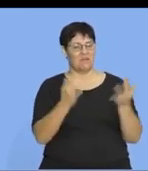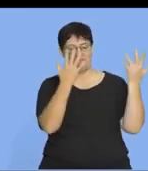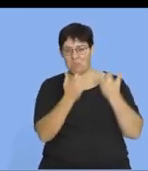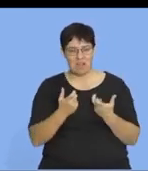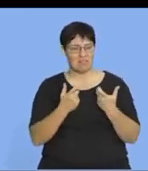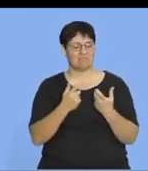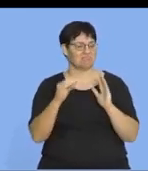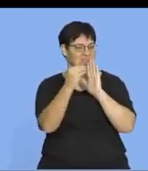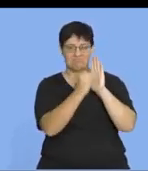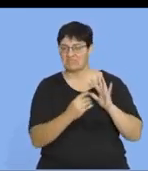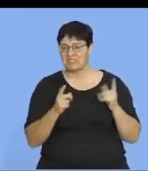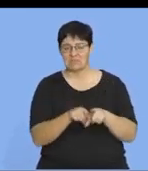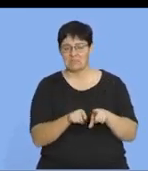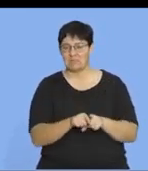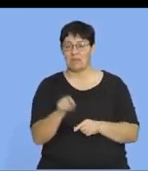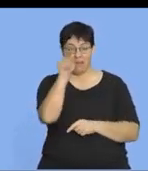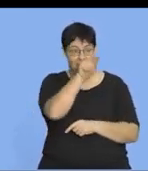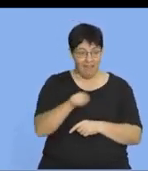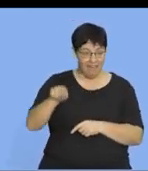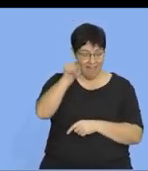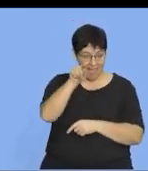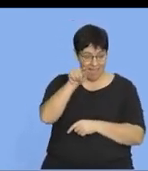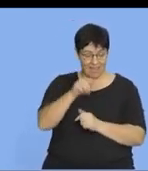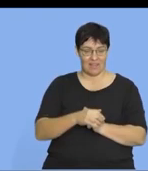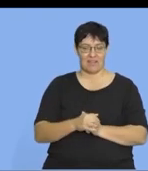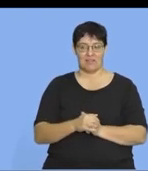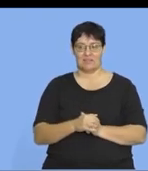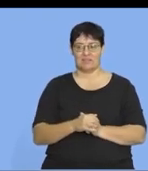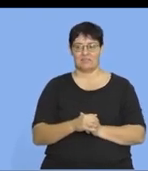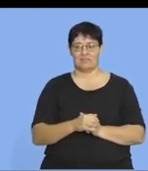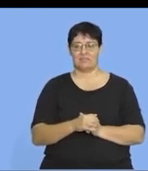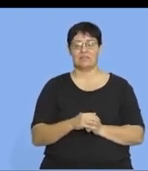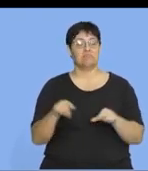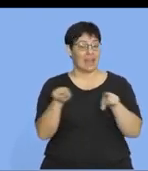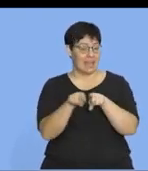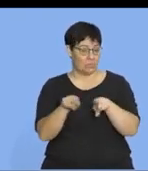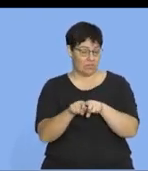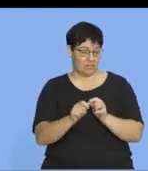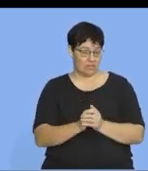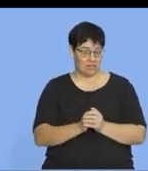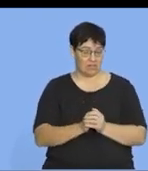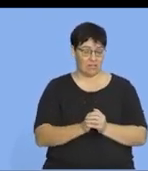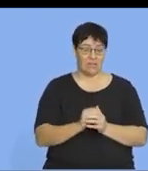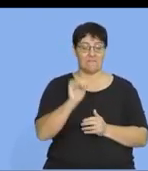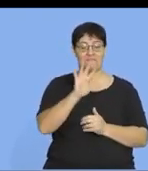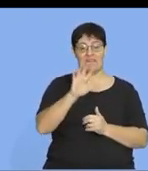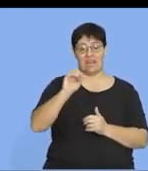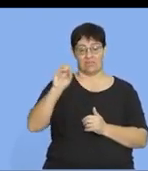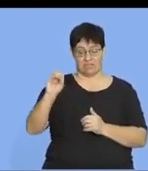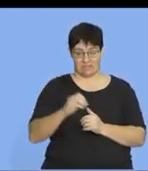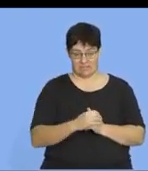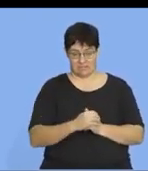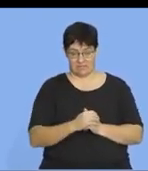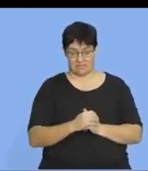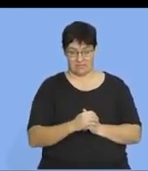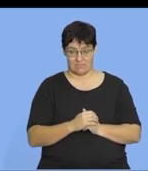formulas, same symbols. So that means that little part that I've circled in blue is equal to